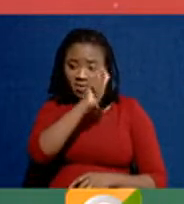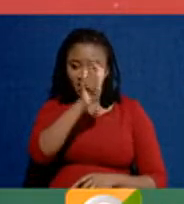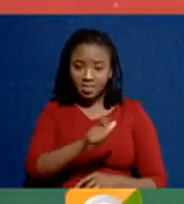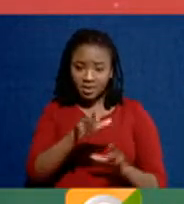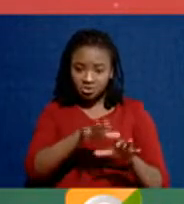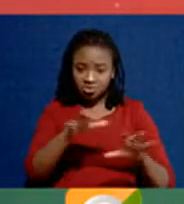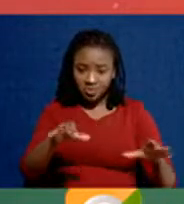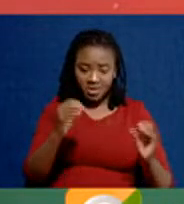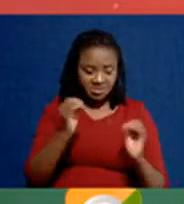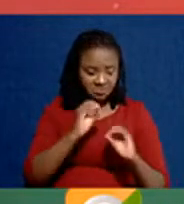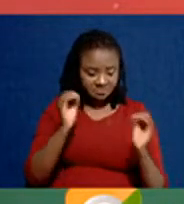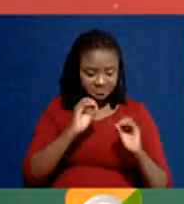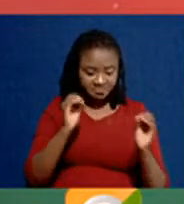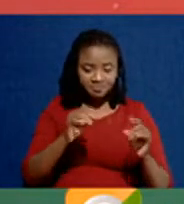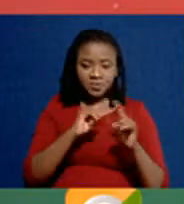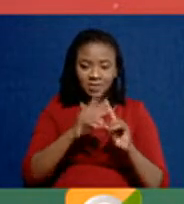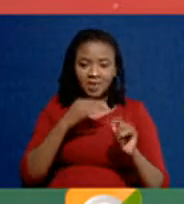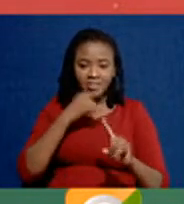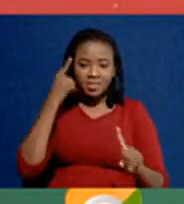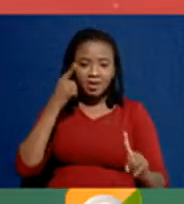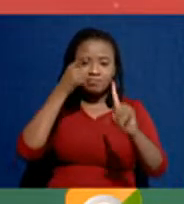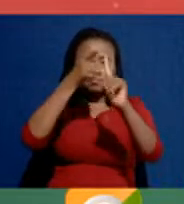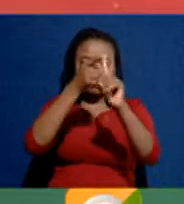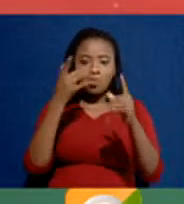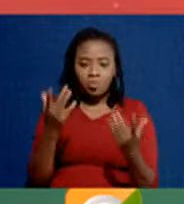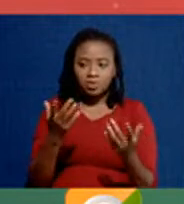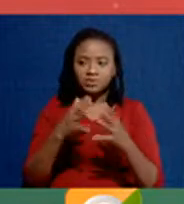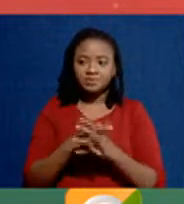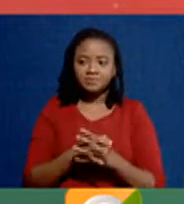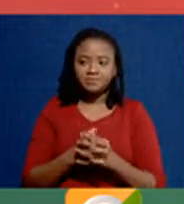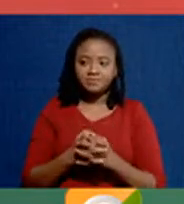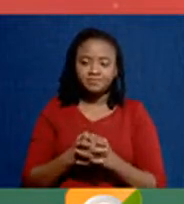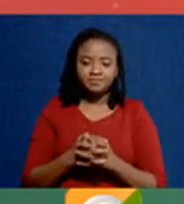is intentional about